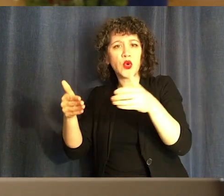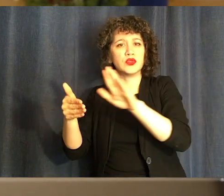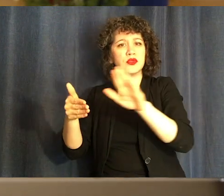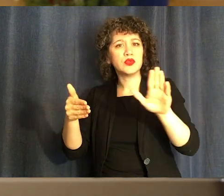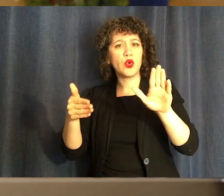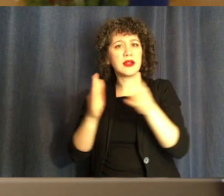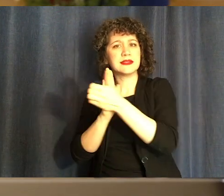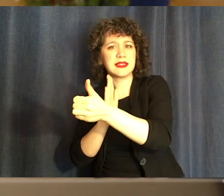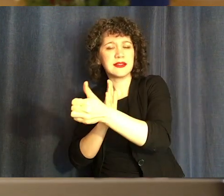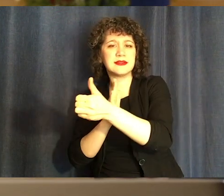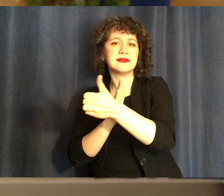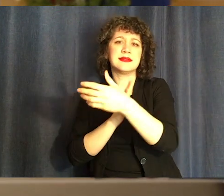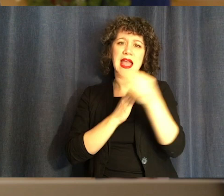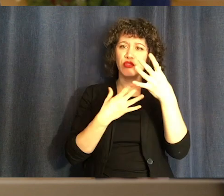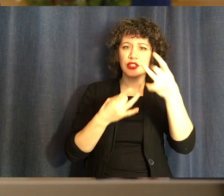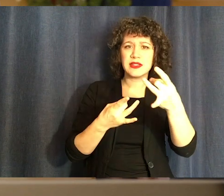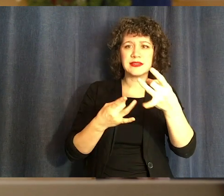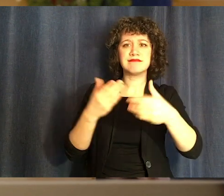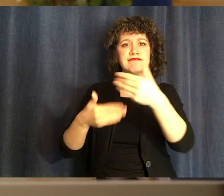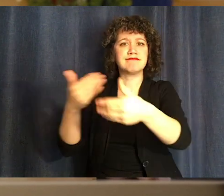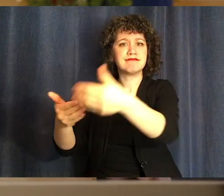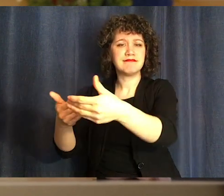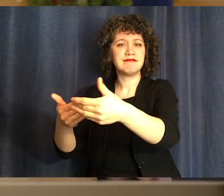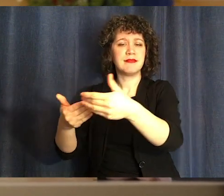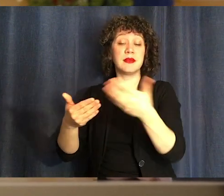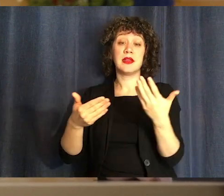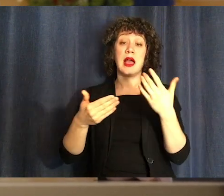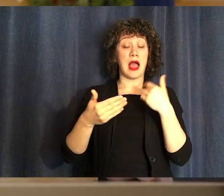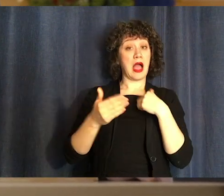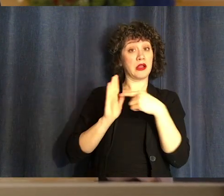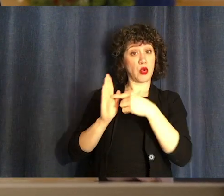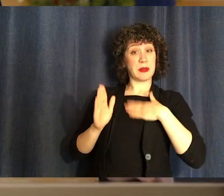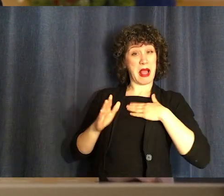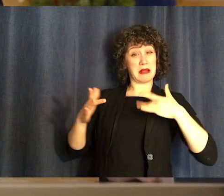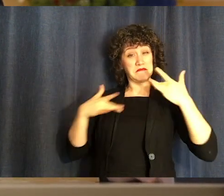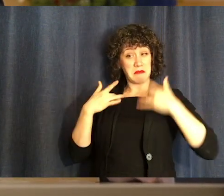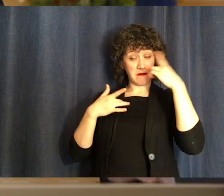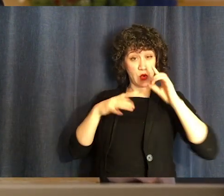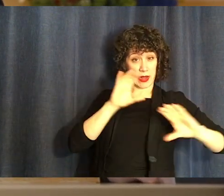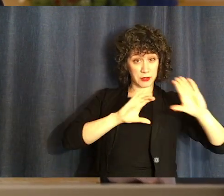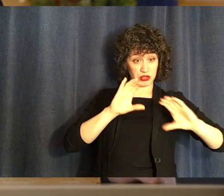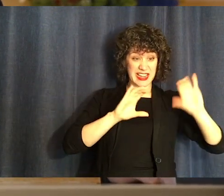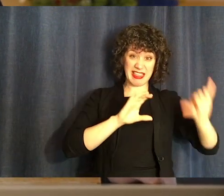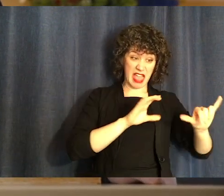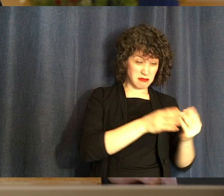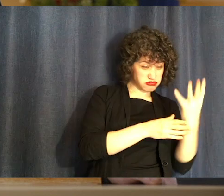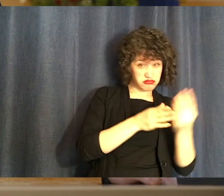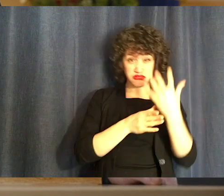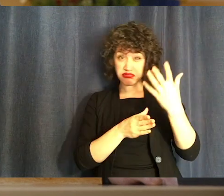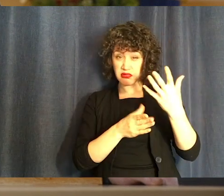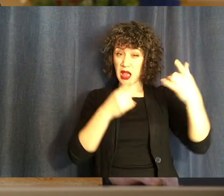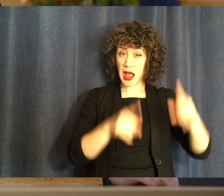pursuits. I shared a demo to convey my enthusiasm for chemistry. What you saw was the catalytic breakdown of concentrated